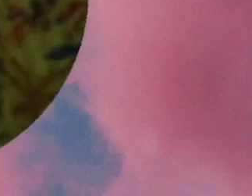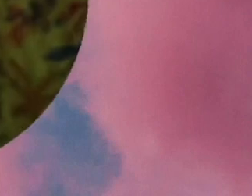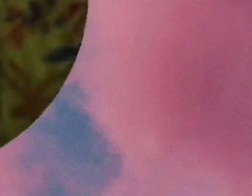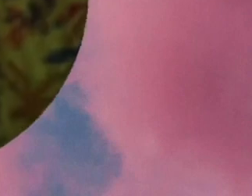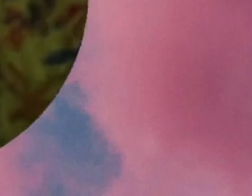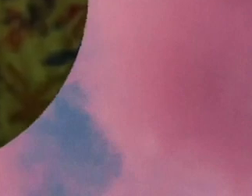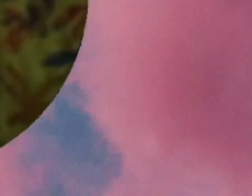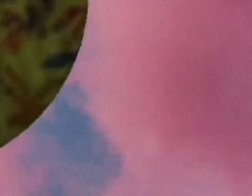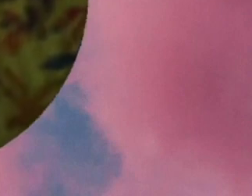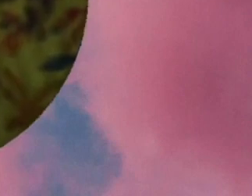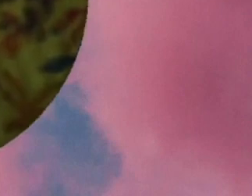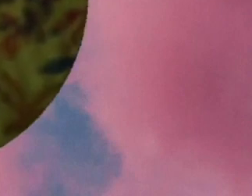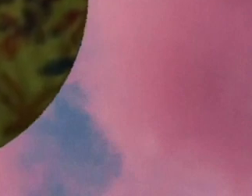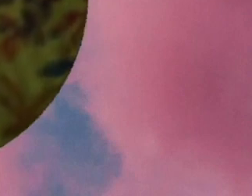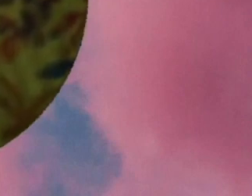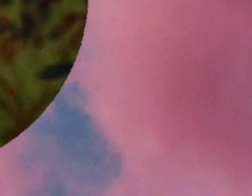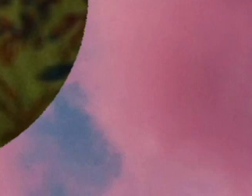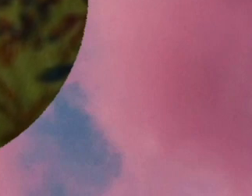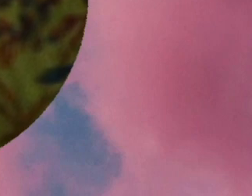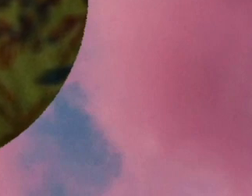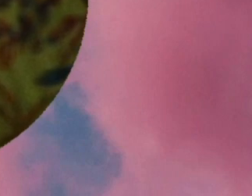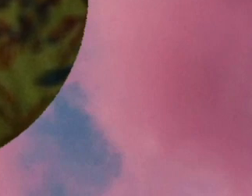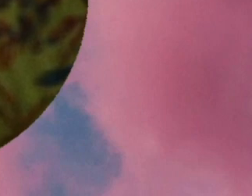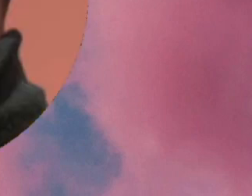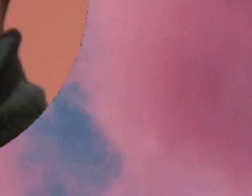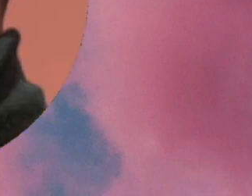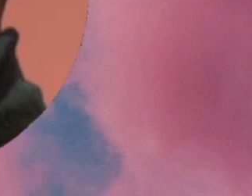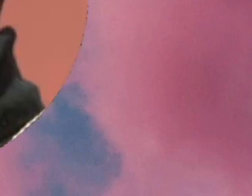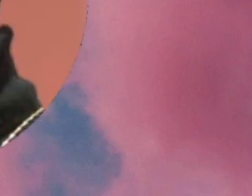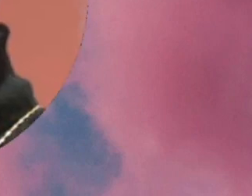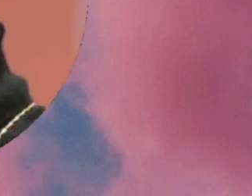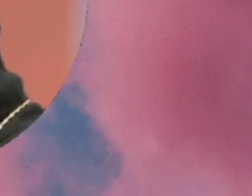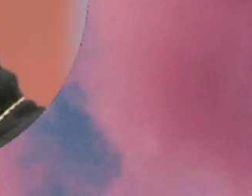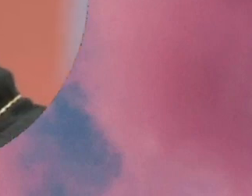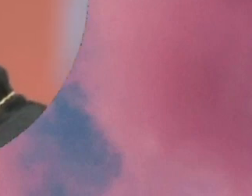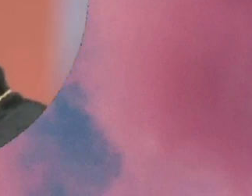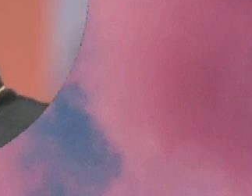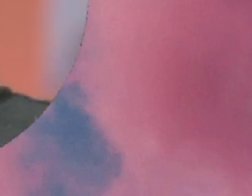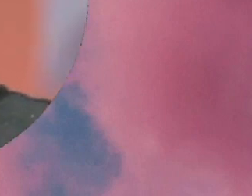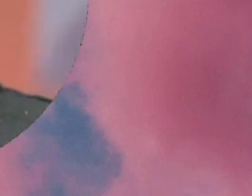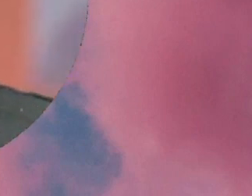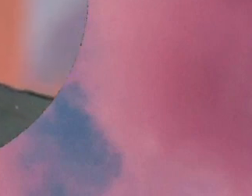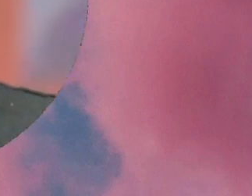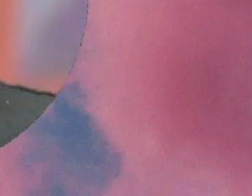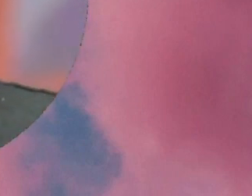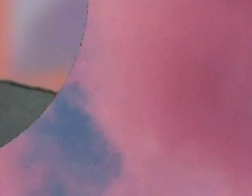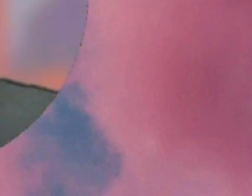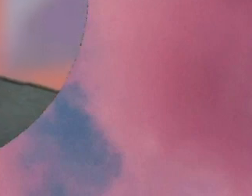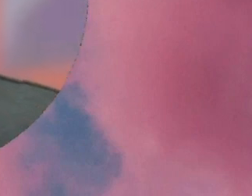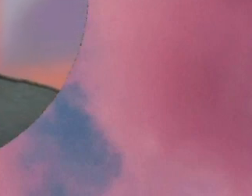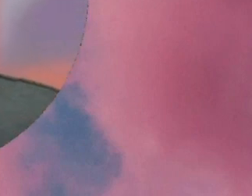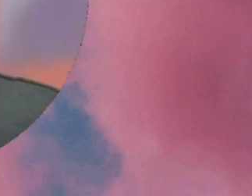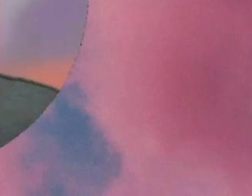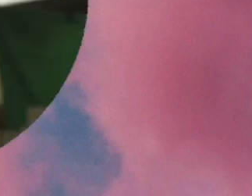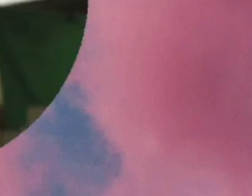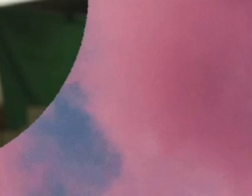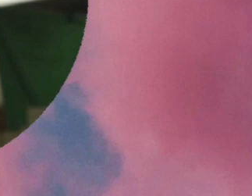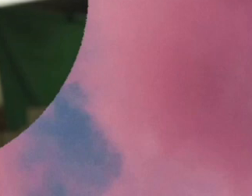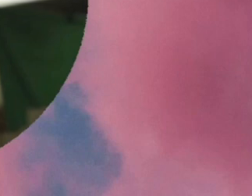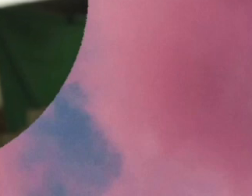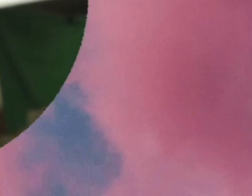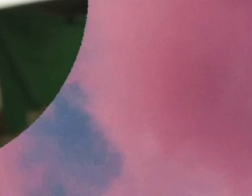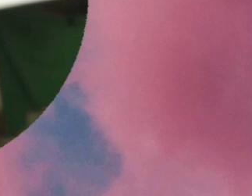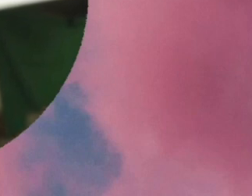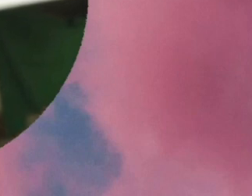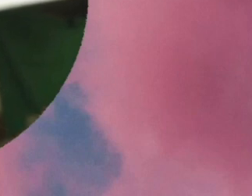even astronauts need to make it home. Away we go with the movement of a fuselage. Move across the smoke mirrors